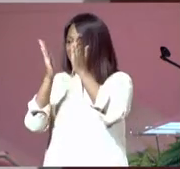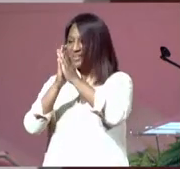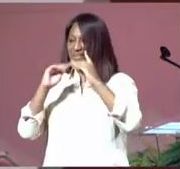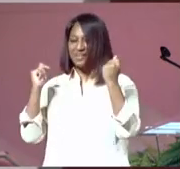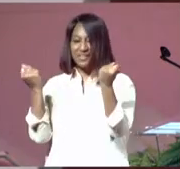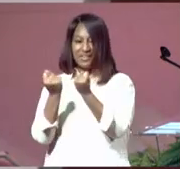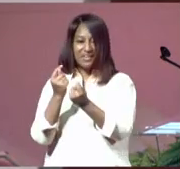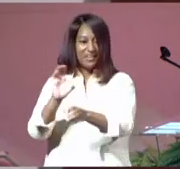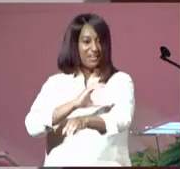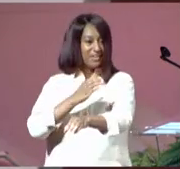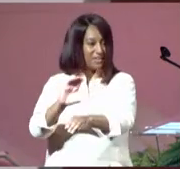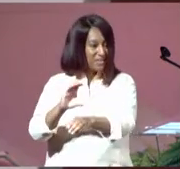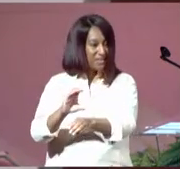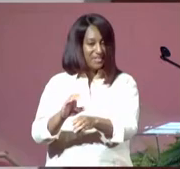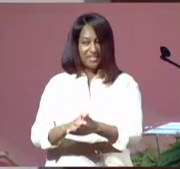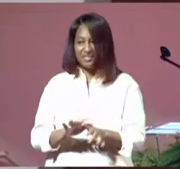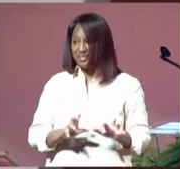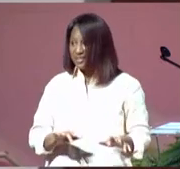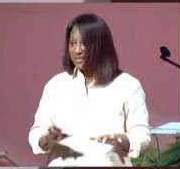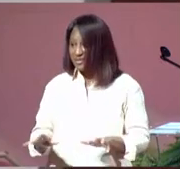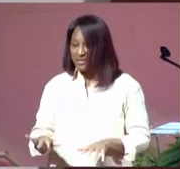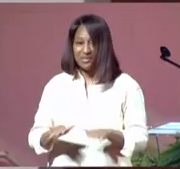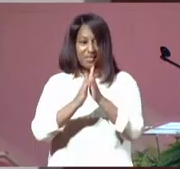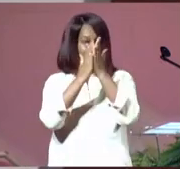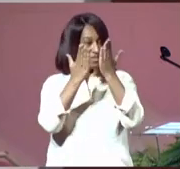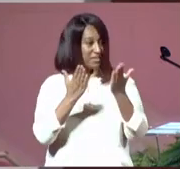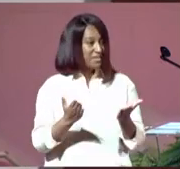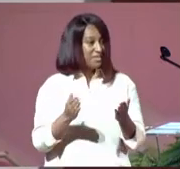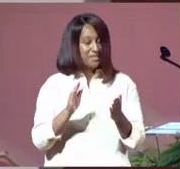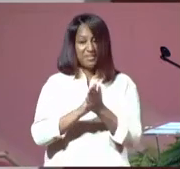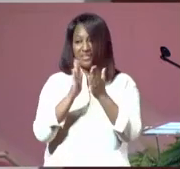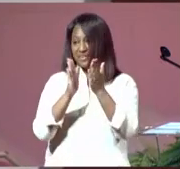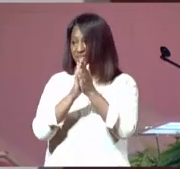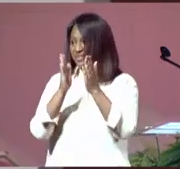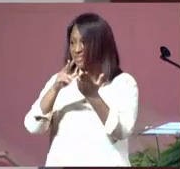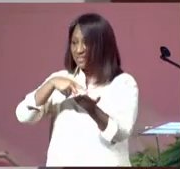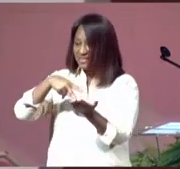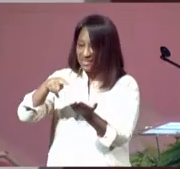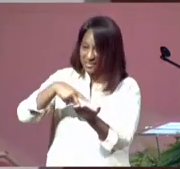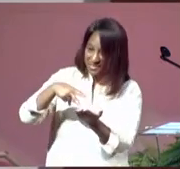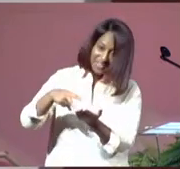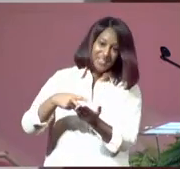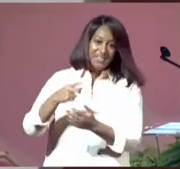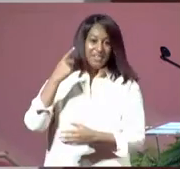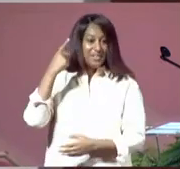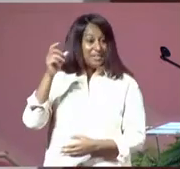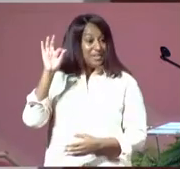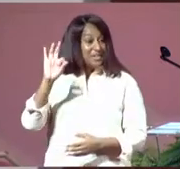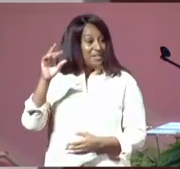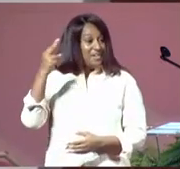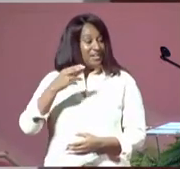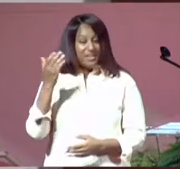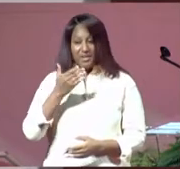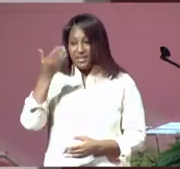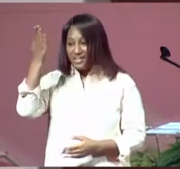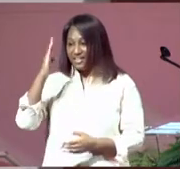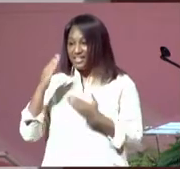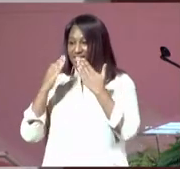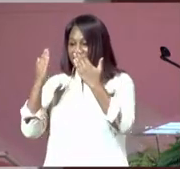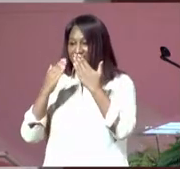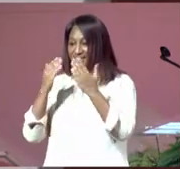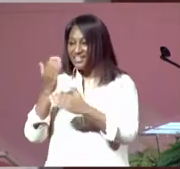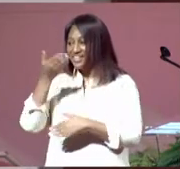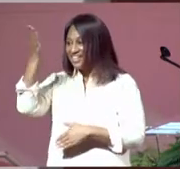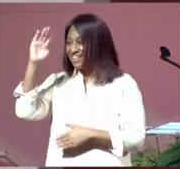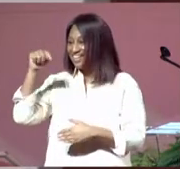choir, the band, the word, the praise dancer. Thank you for Dr. Pastor Haynes, oh God. We just thank you, oh God, on